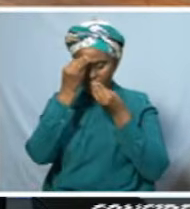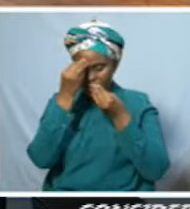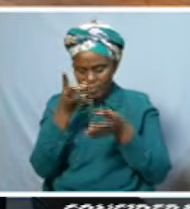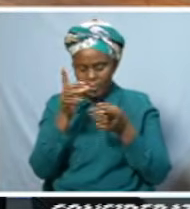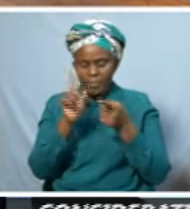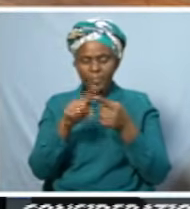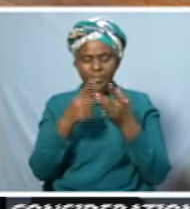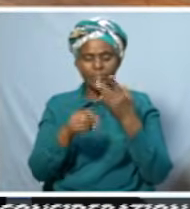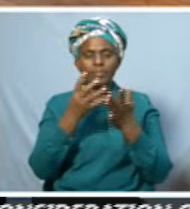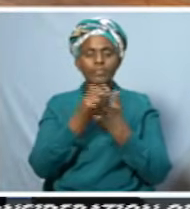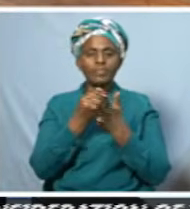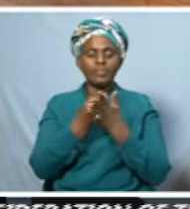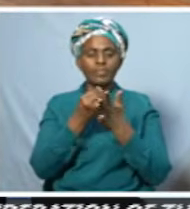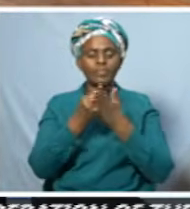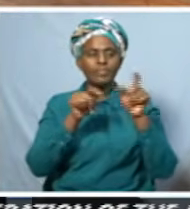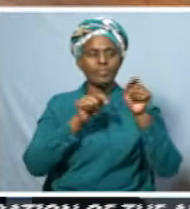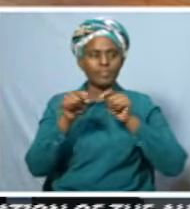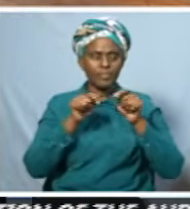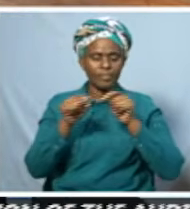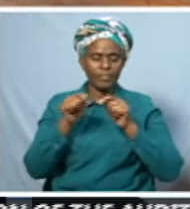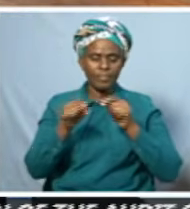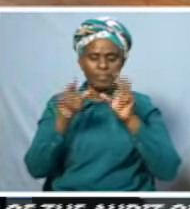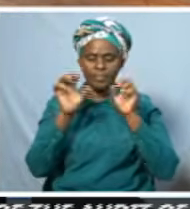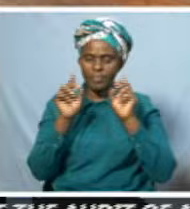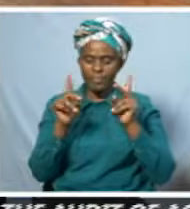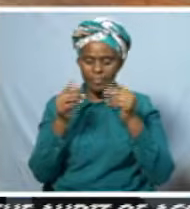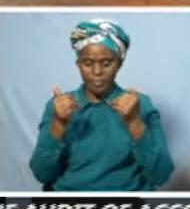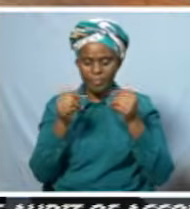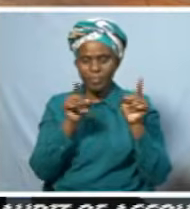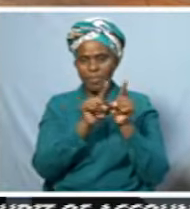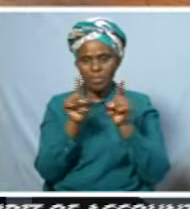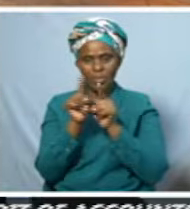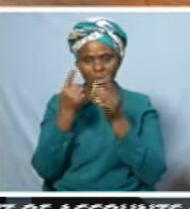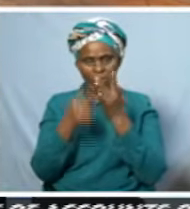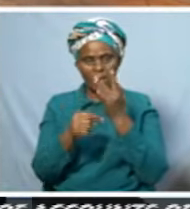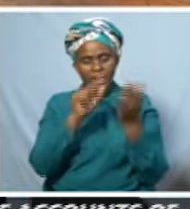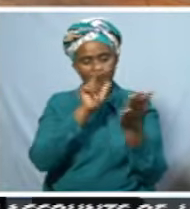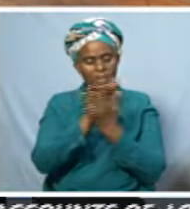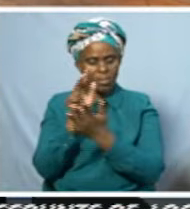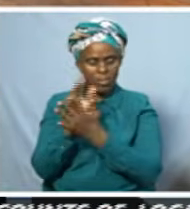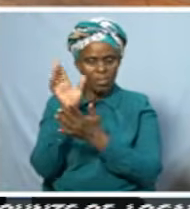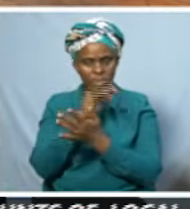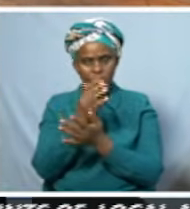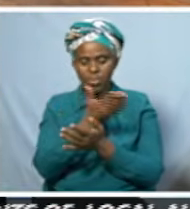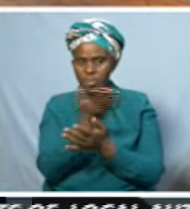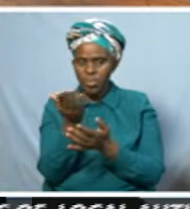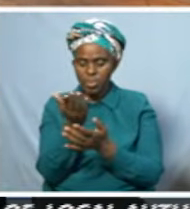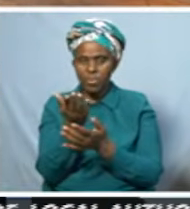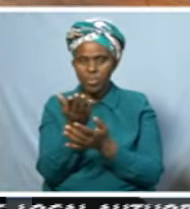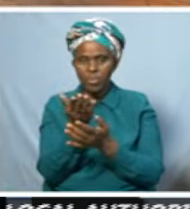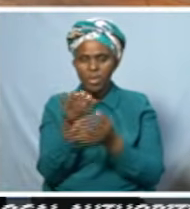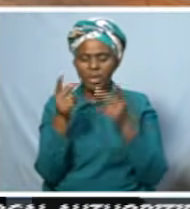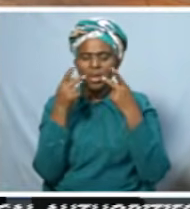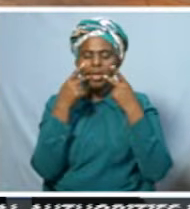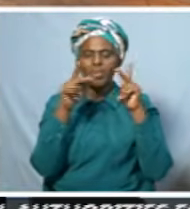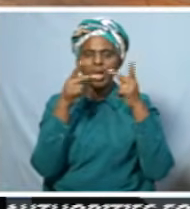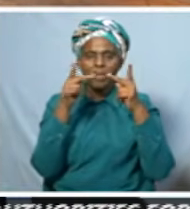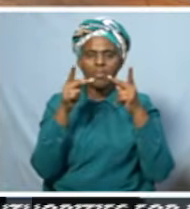to financial regulations, okay? And also enhance a